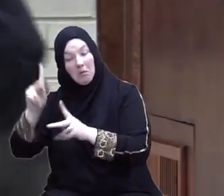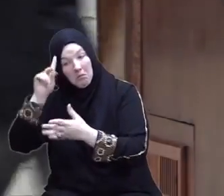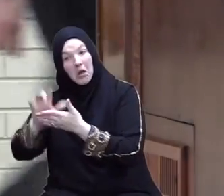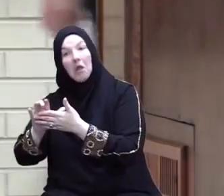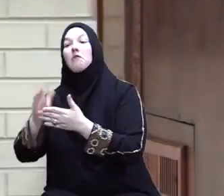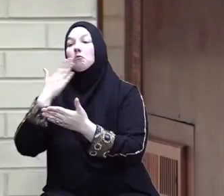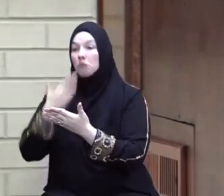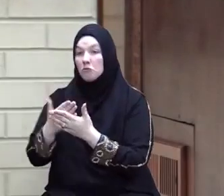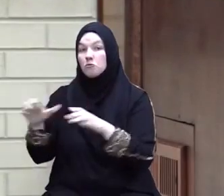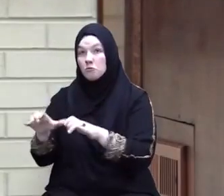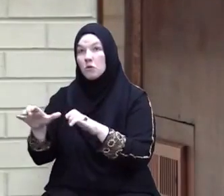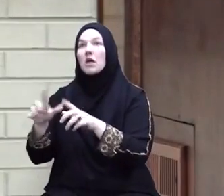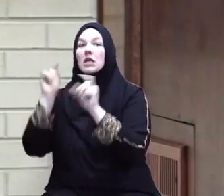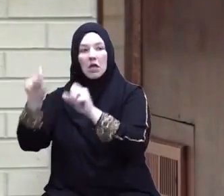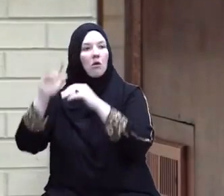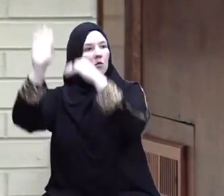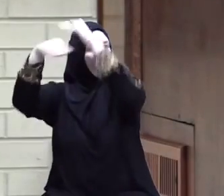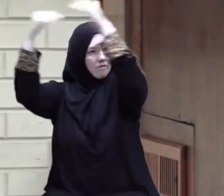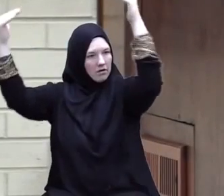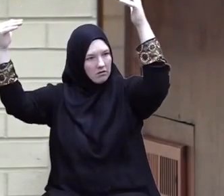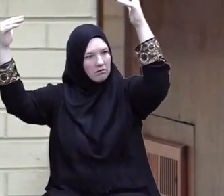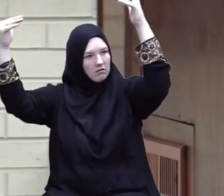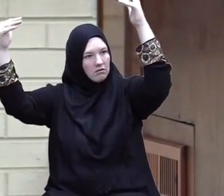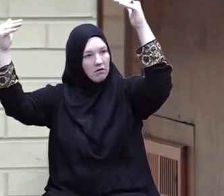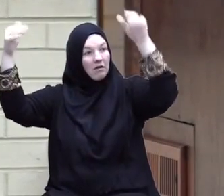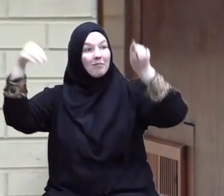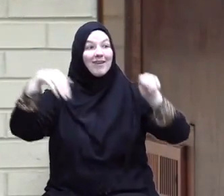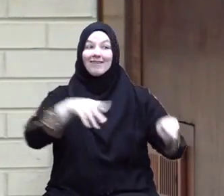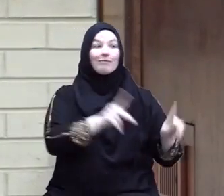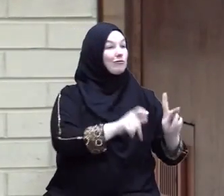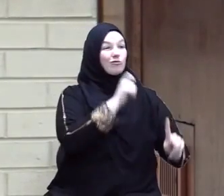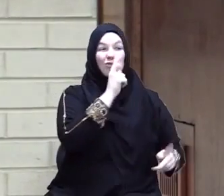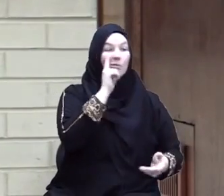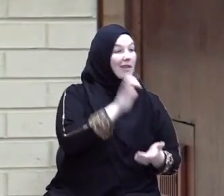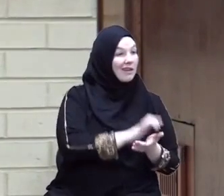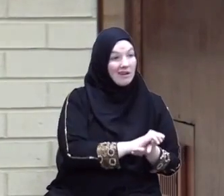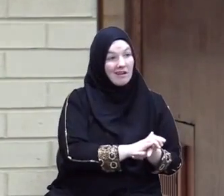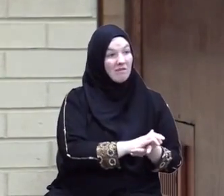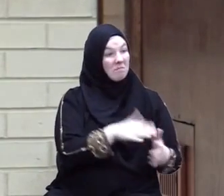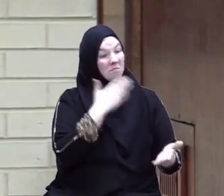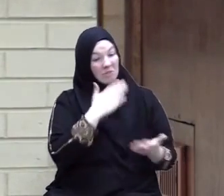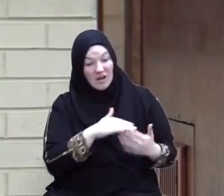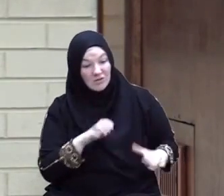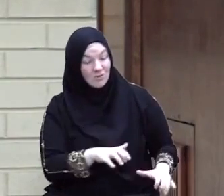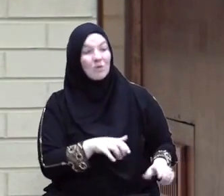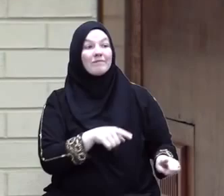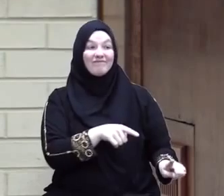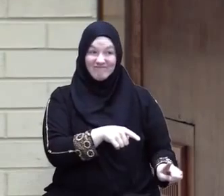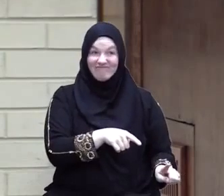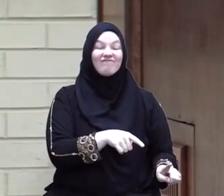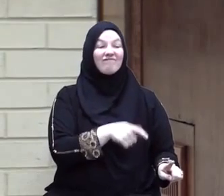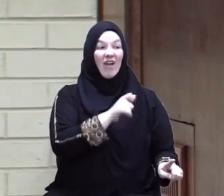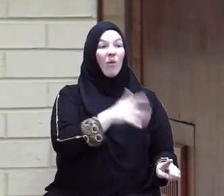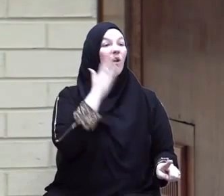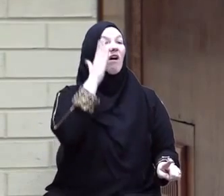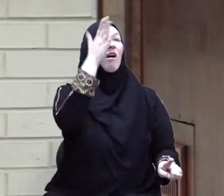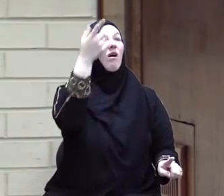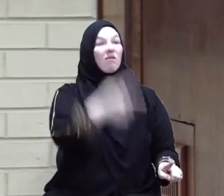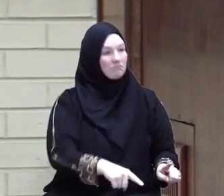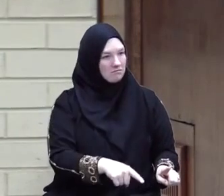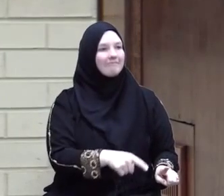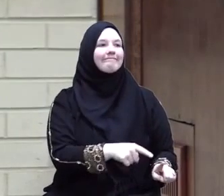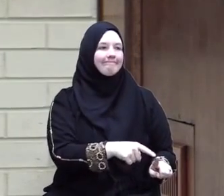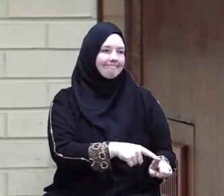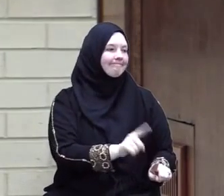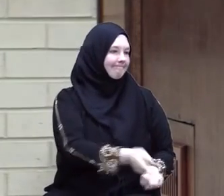benefit or interest, but it has to be based on your wanting of the destiny that this group